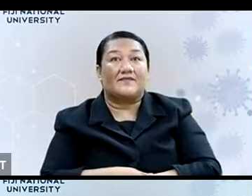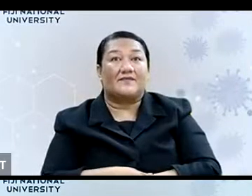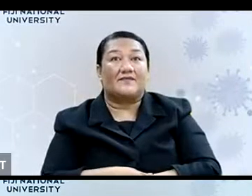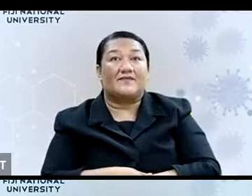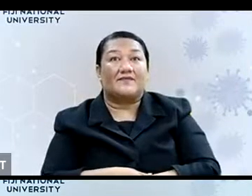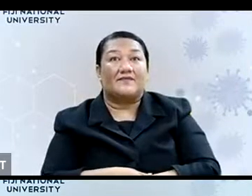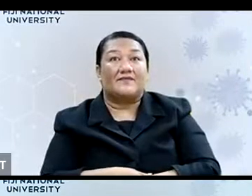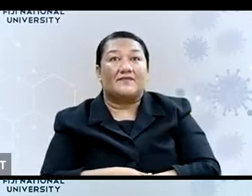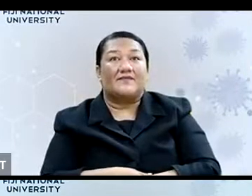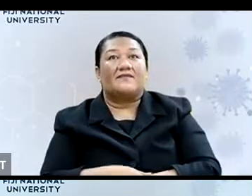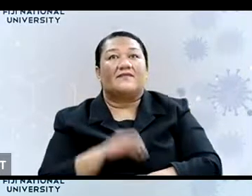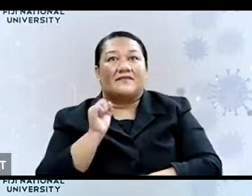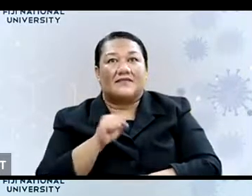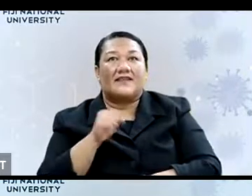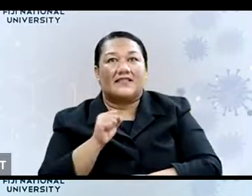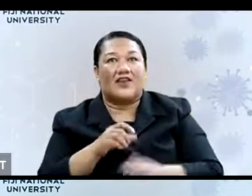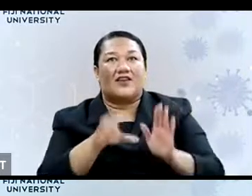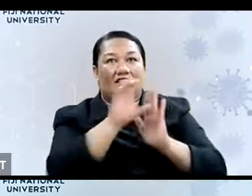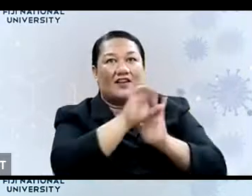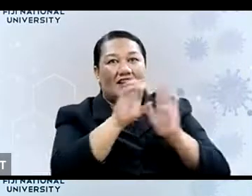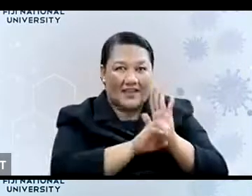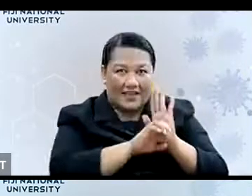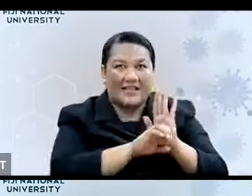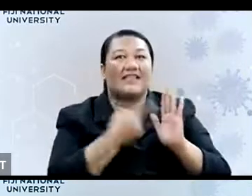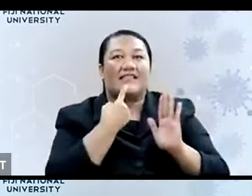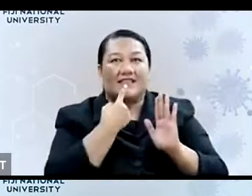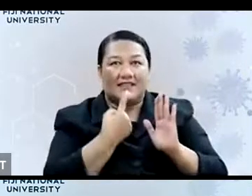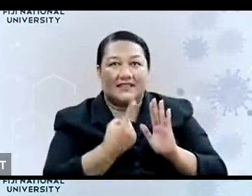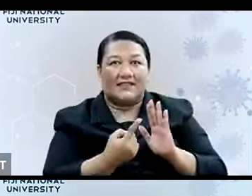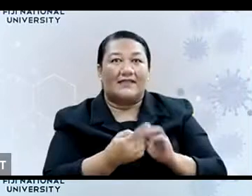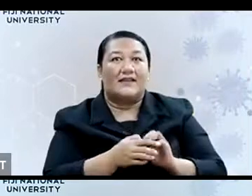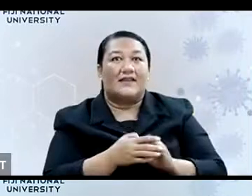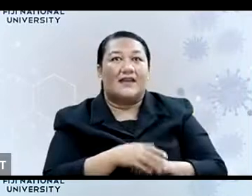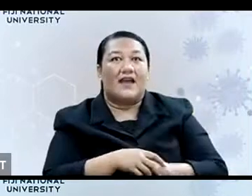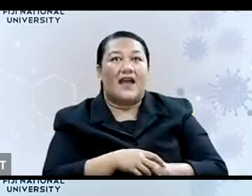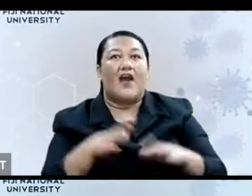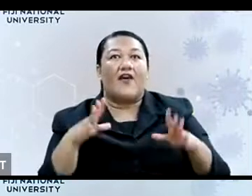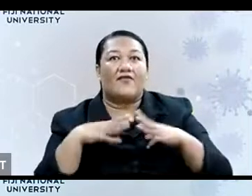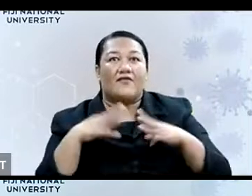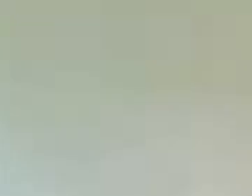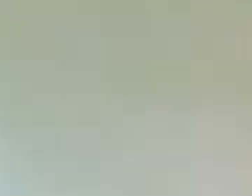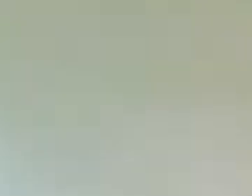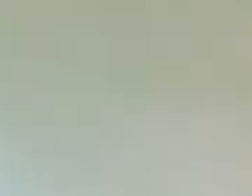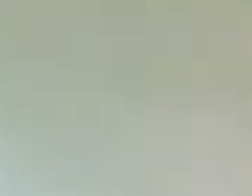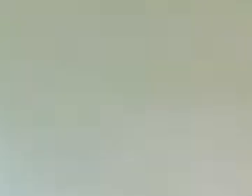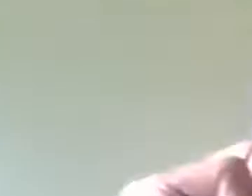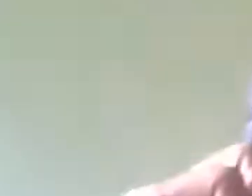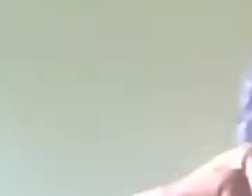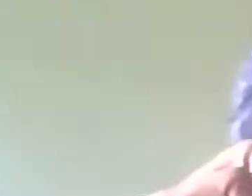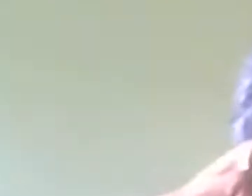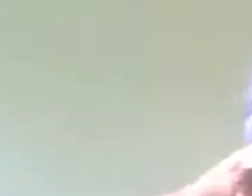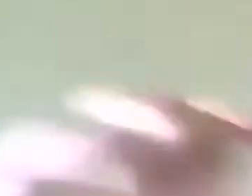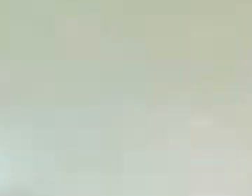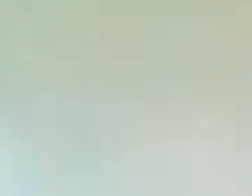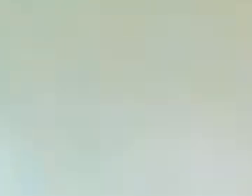Obviously, the Constitution does guarantee our freedom of movement, and